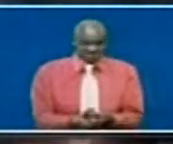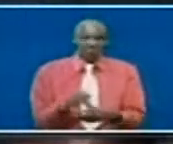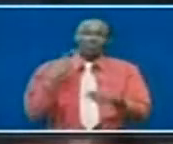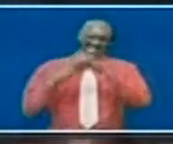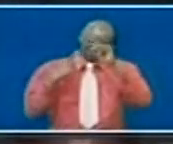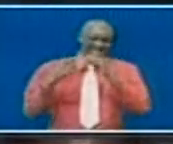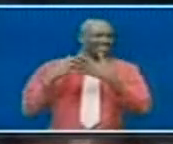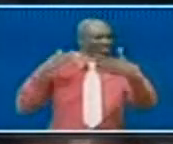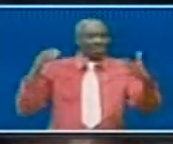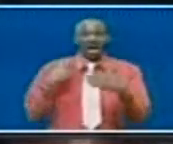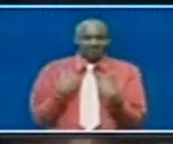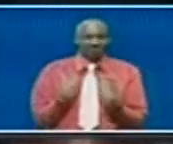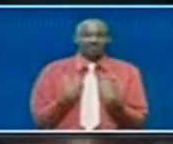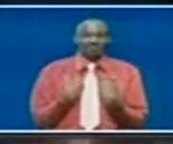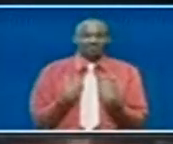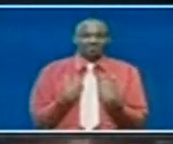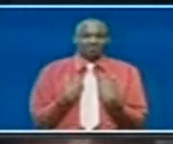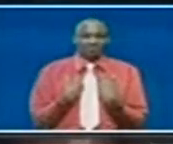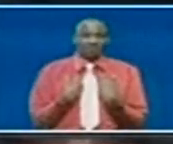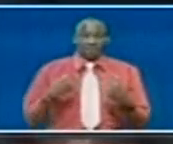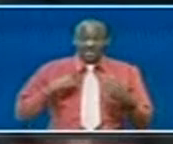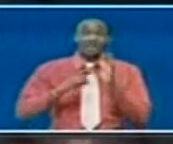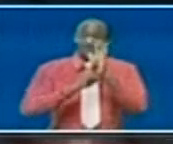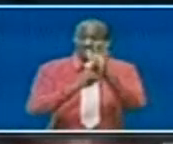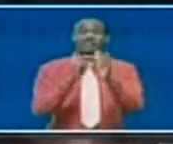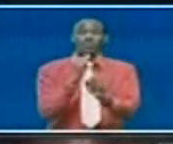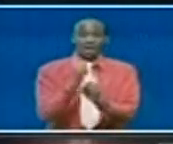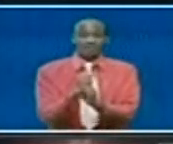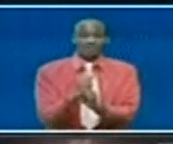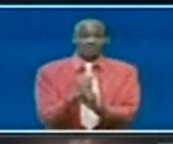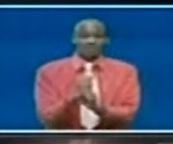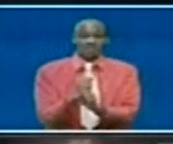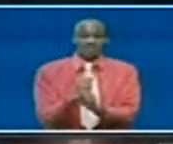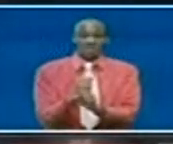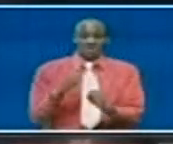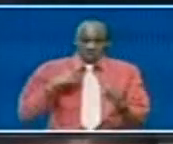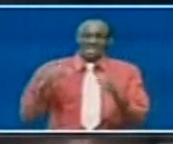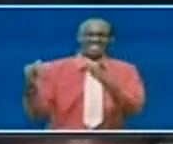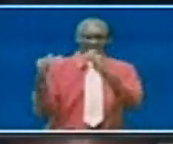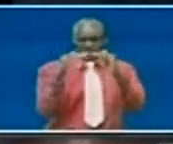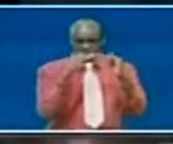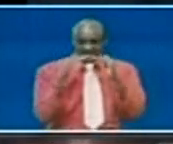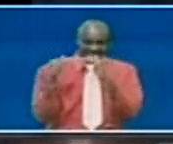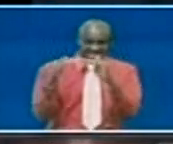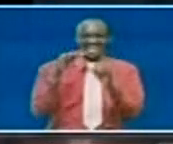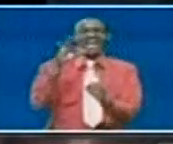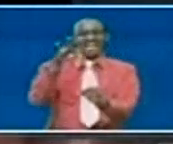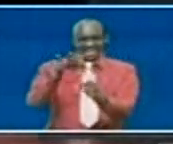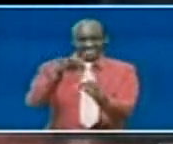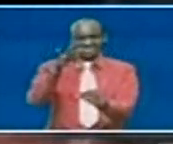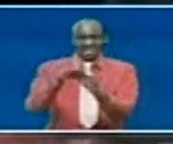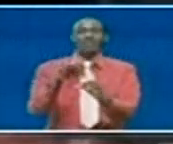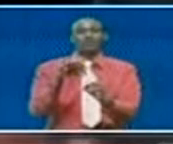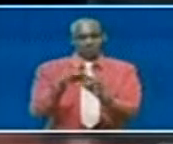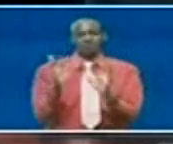of a very high repute. I represent workers on a democratically elected